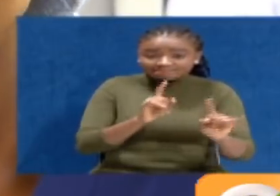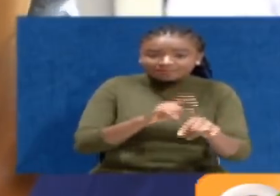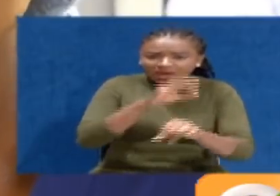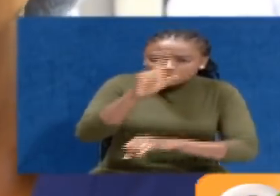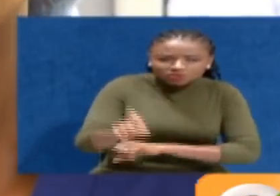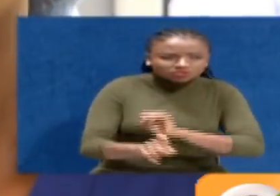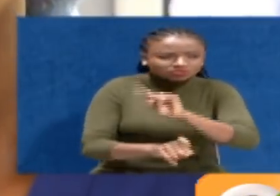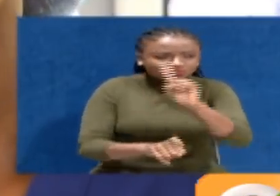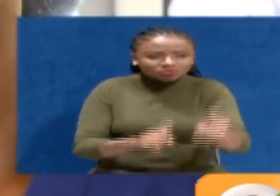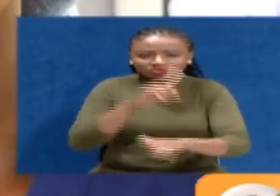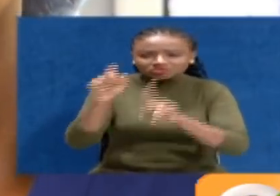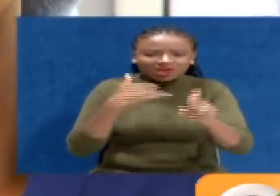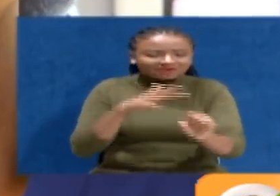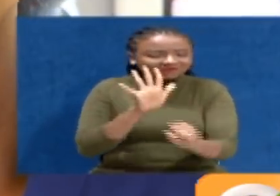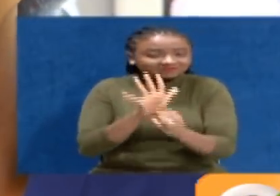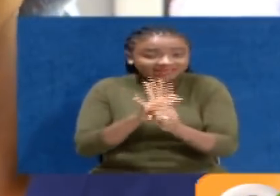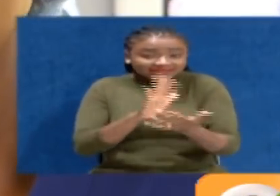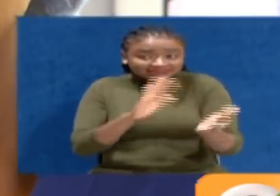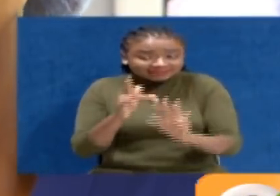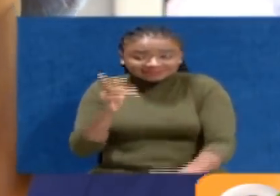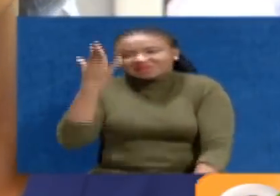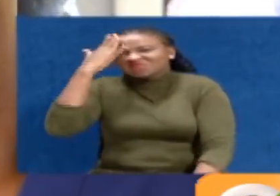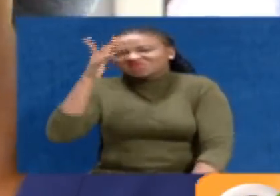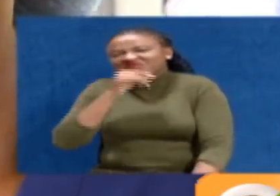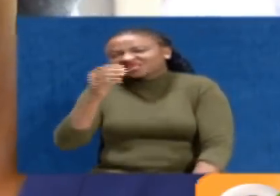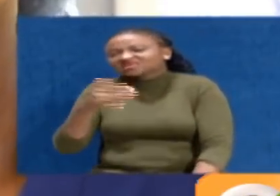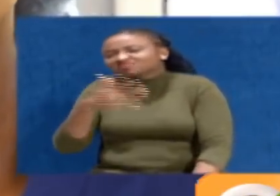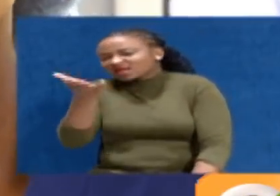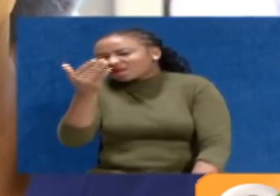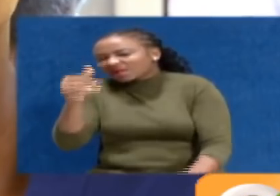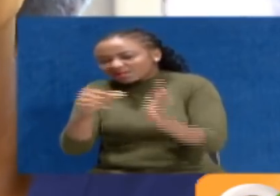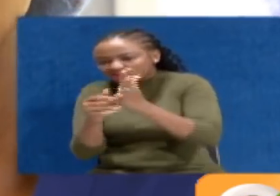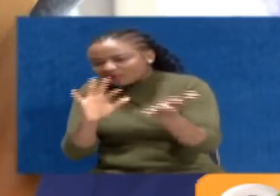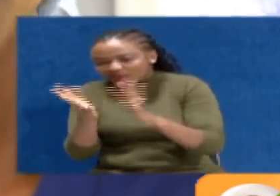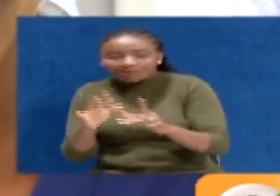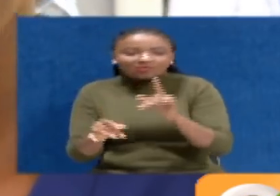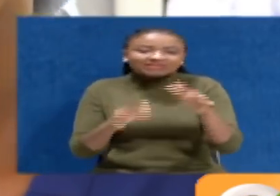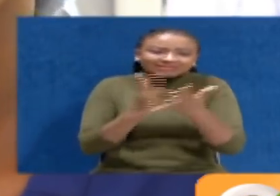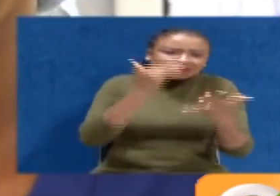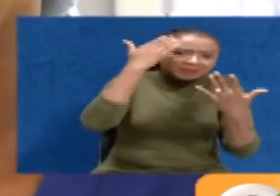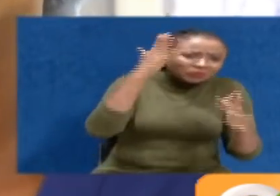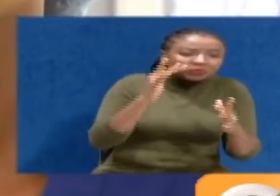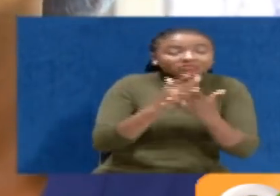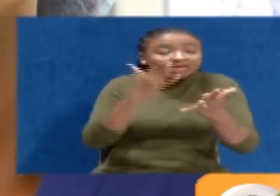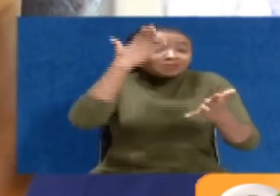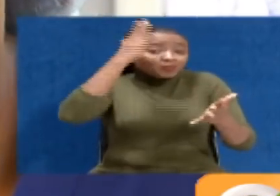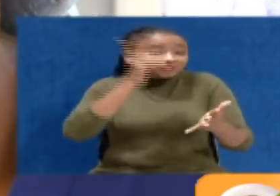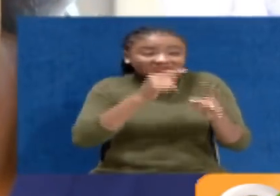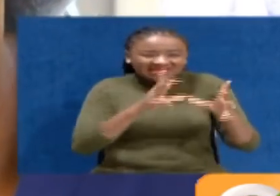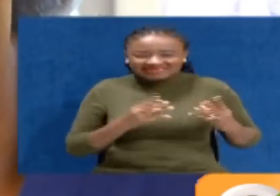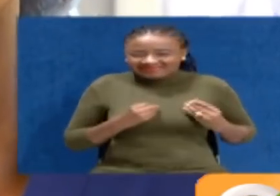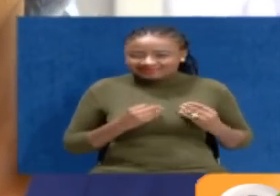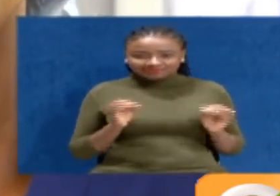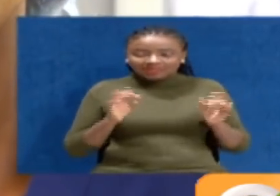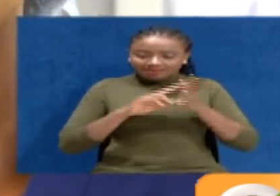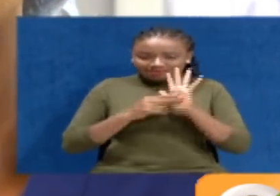have questions, they ask. Some of them know already what lies ahead of them, some of them don't, some know but they are still in denial. So